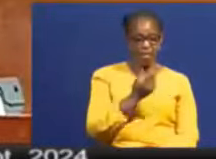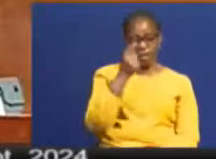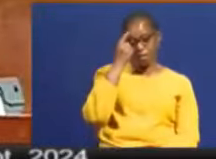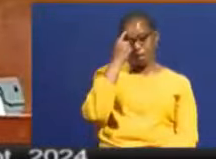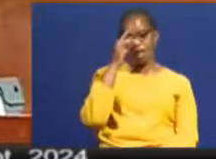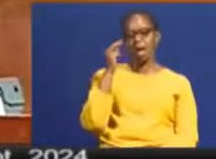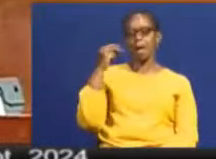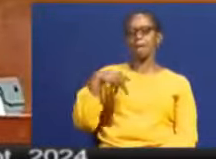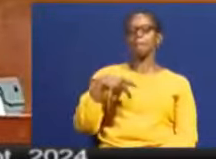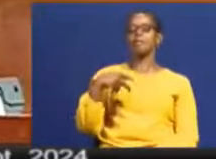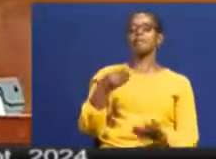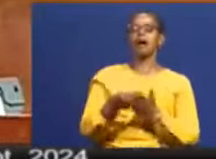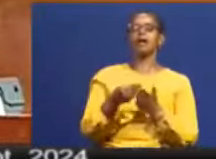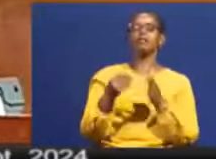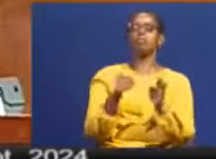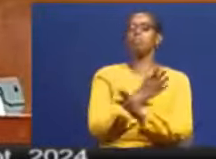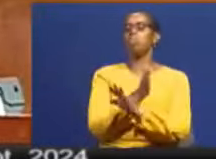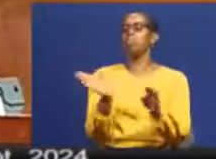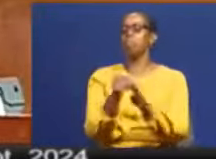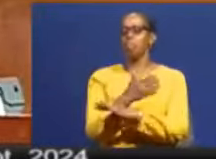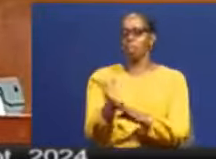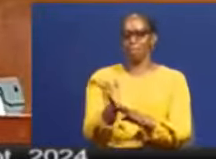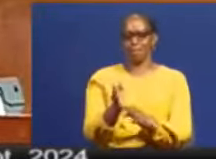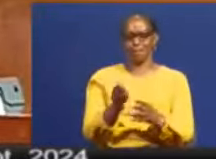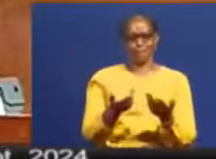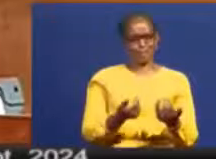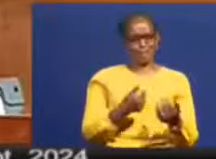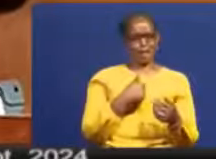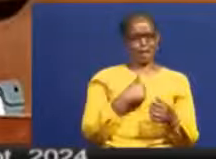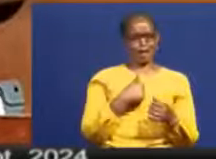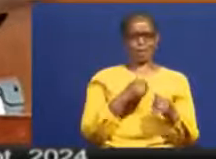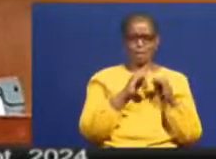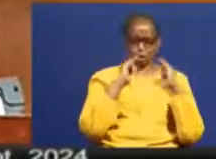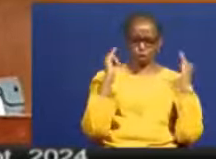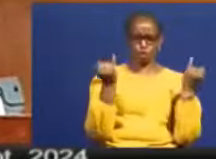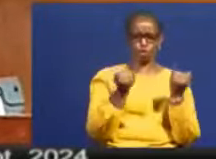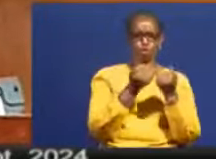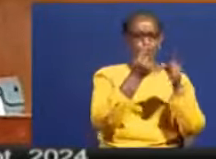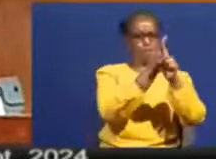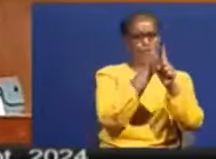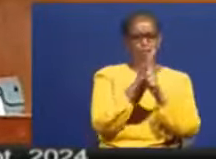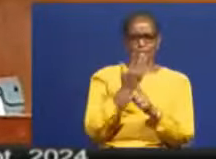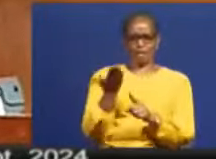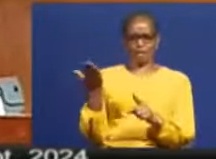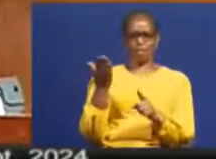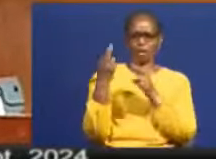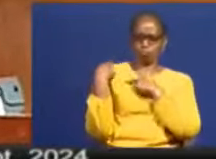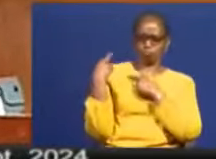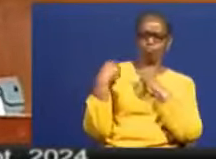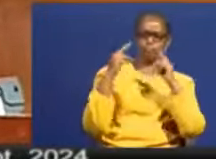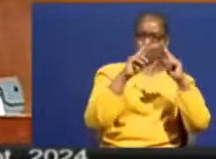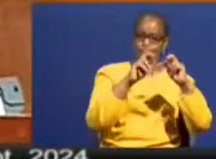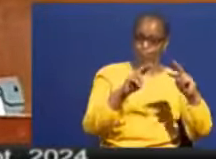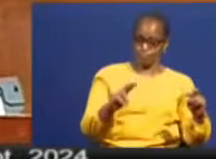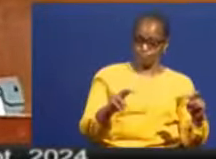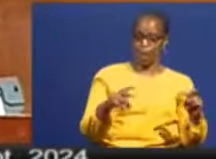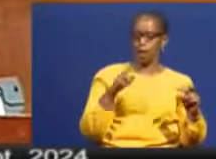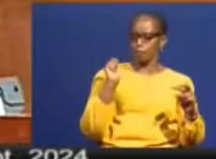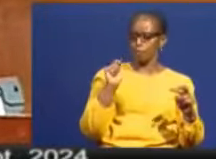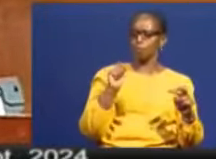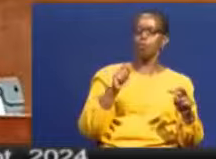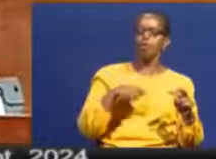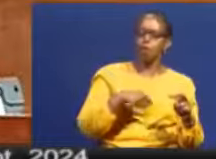money, Mr. Speaker, we have investigative bodies, Mr. Speaker, which we should go and follow up on those